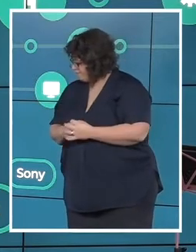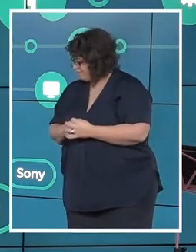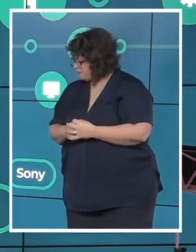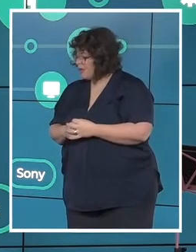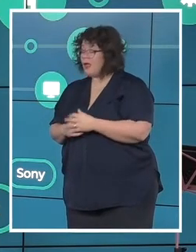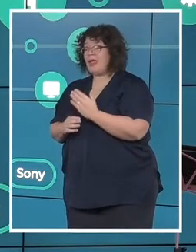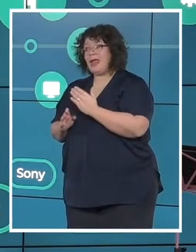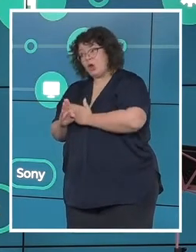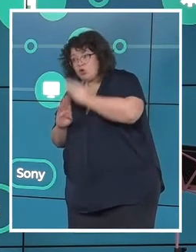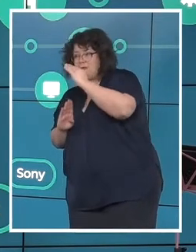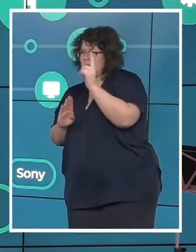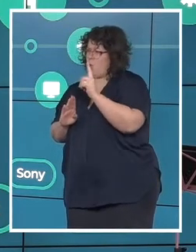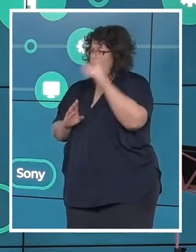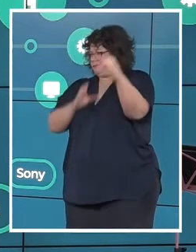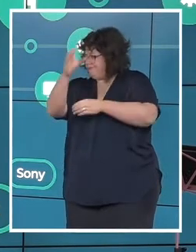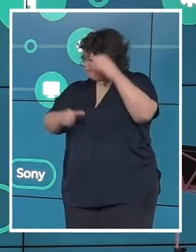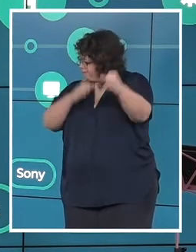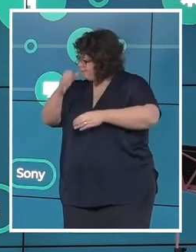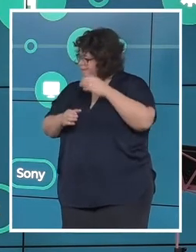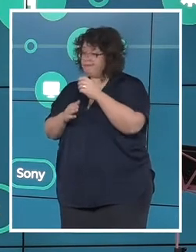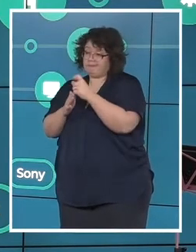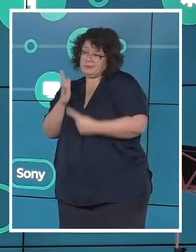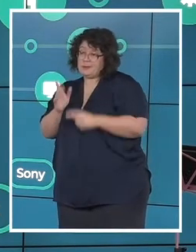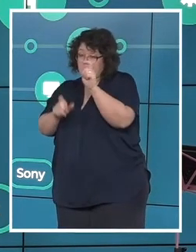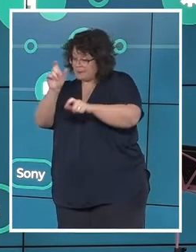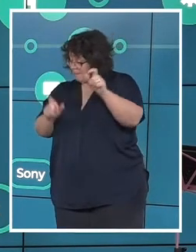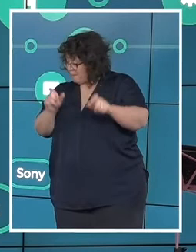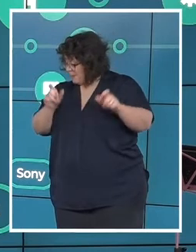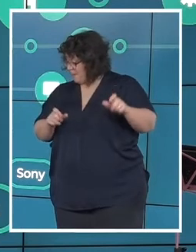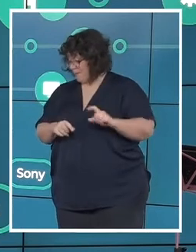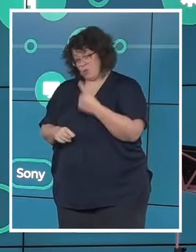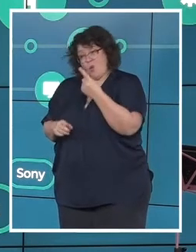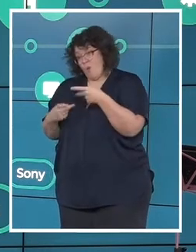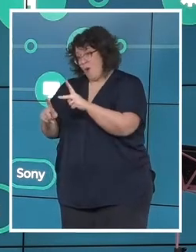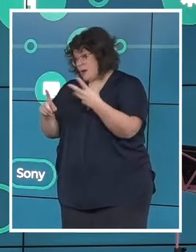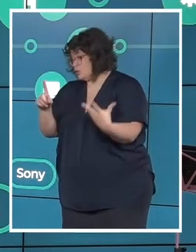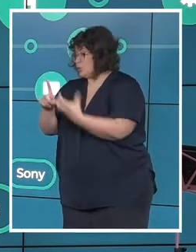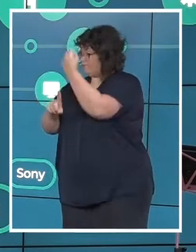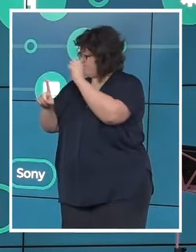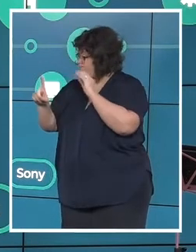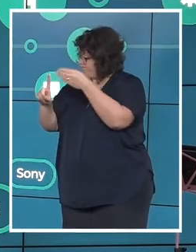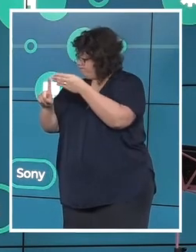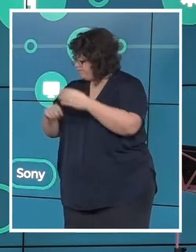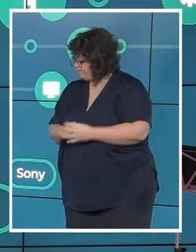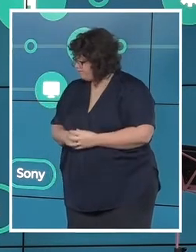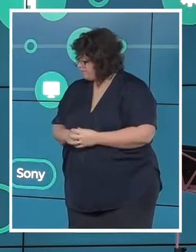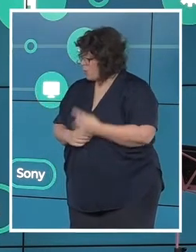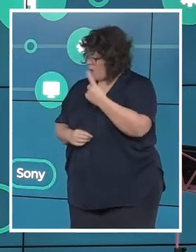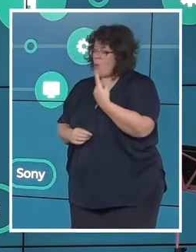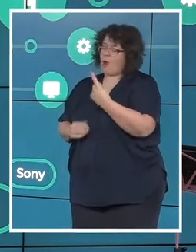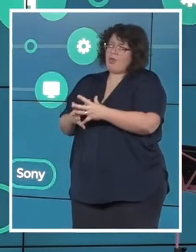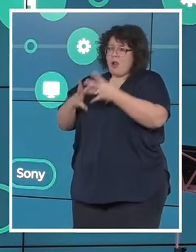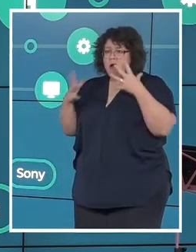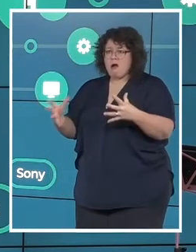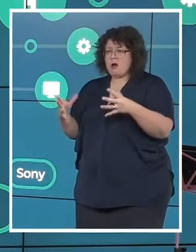largest minority groups, over 1 billion people with disabilities. So if a company increases hiring of people